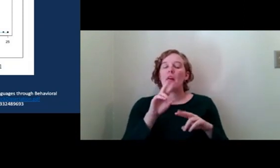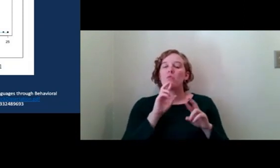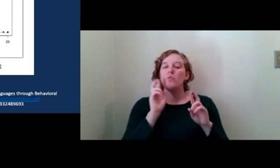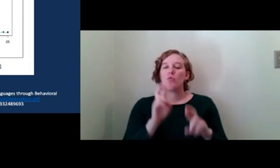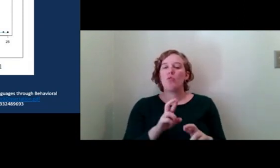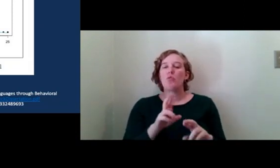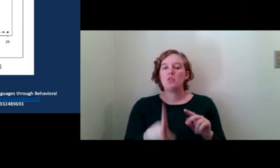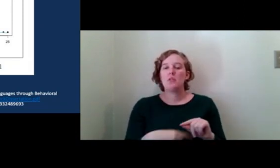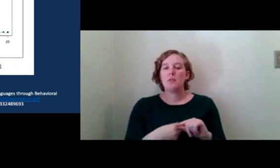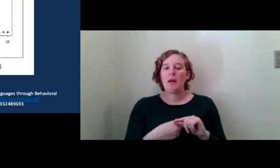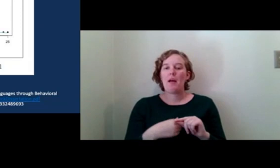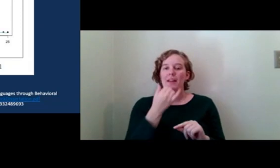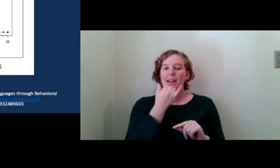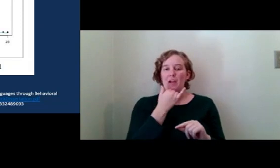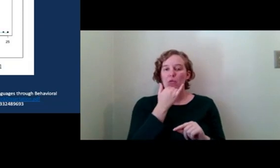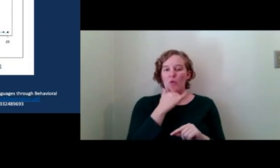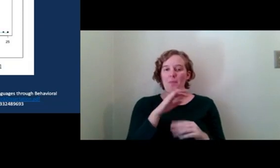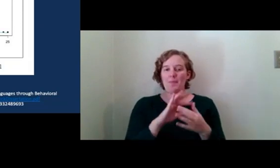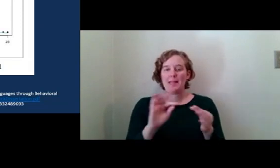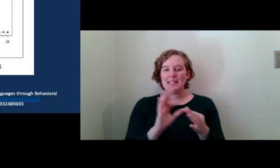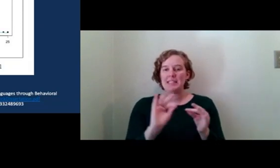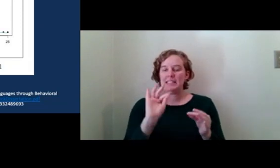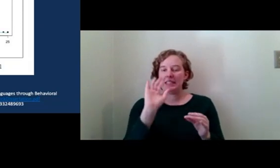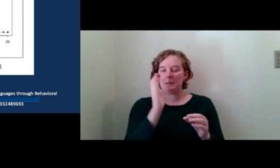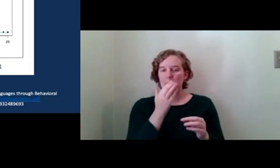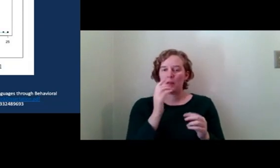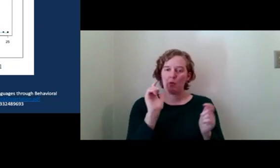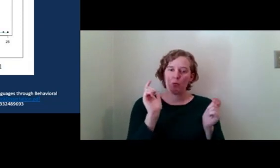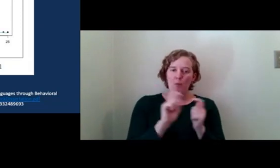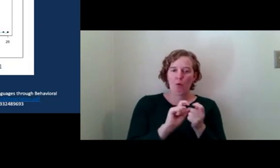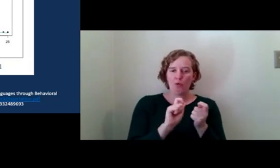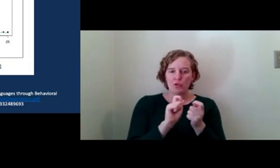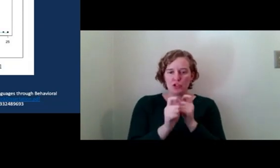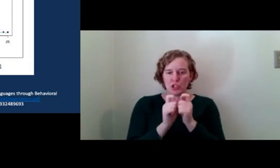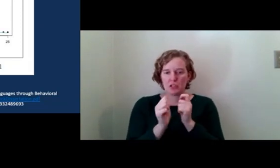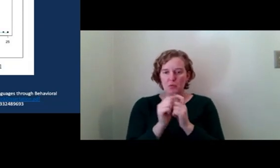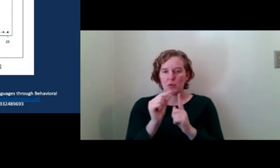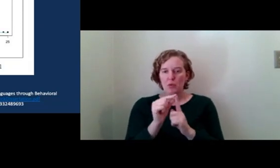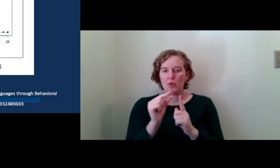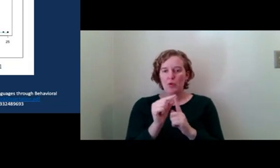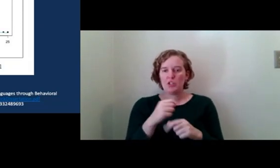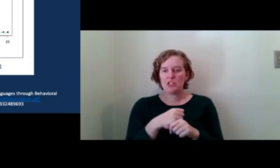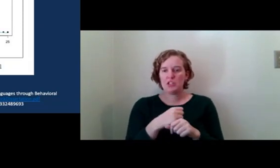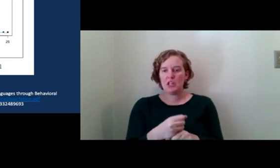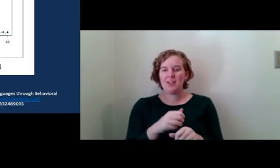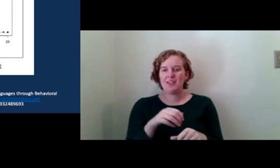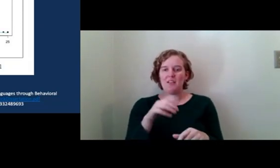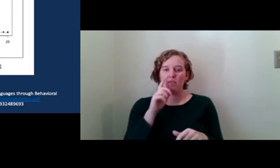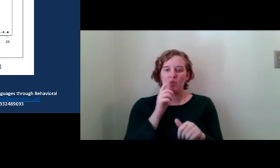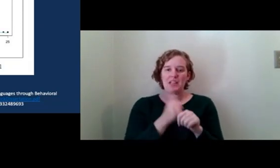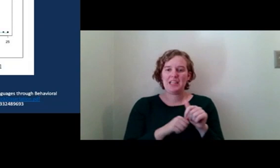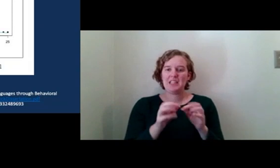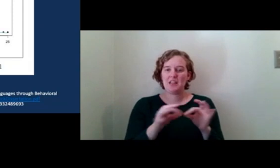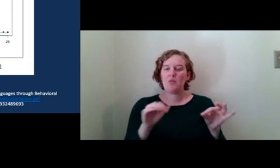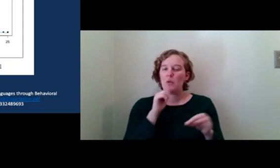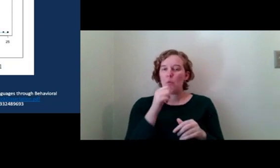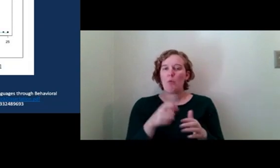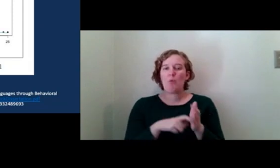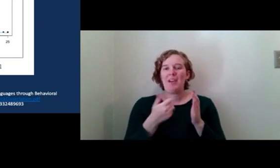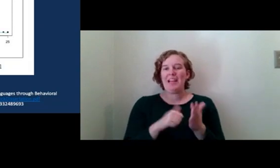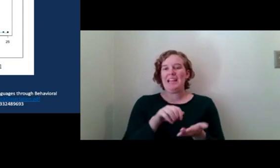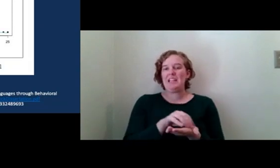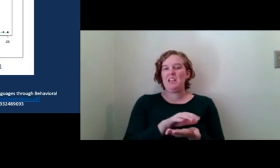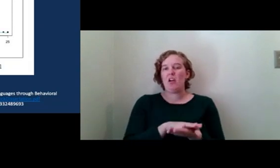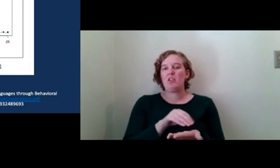on compiler error messages, it turns out small changes to the words generated by these languages don't require any documentation changes,